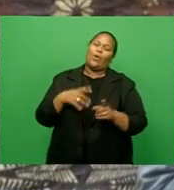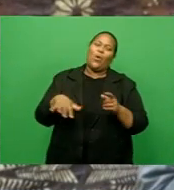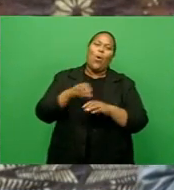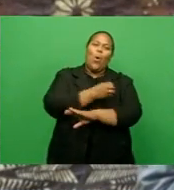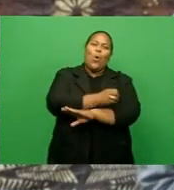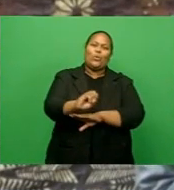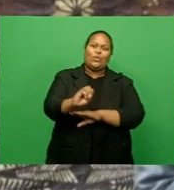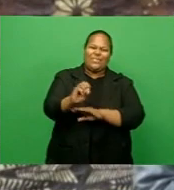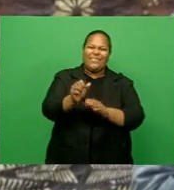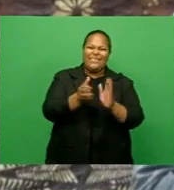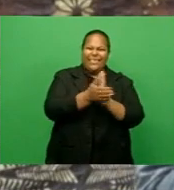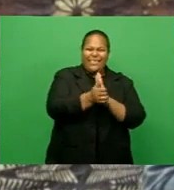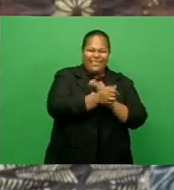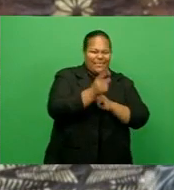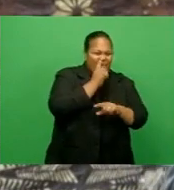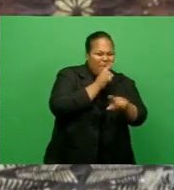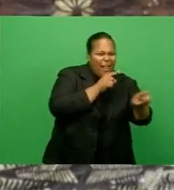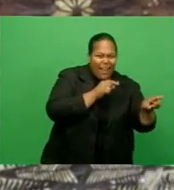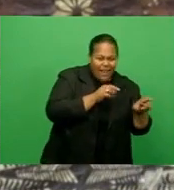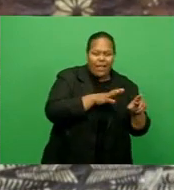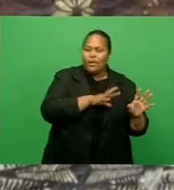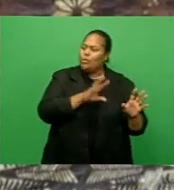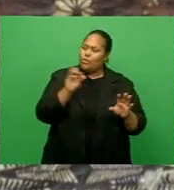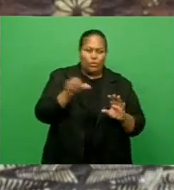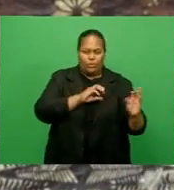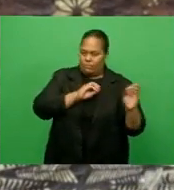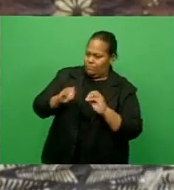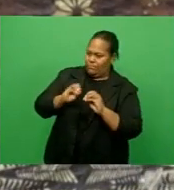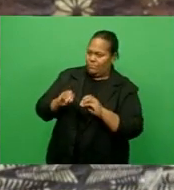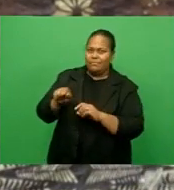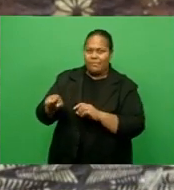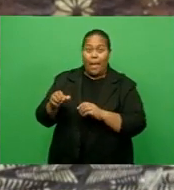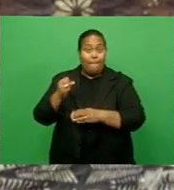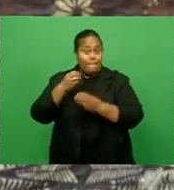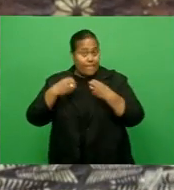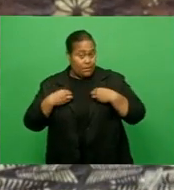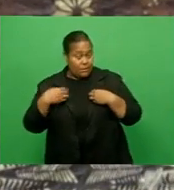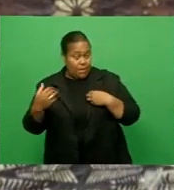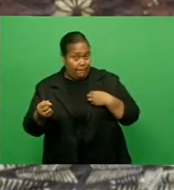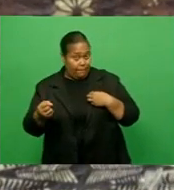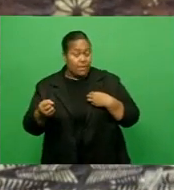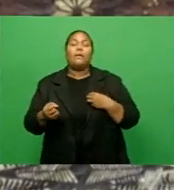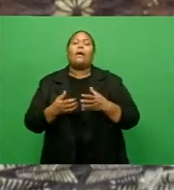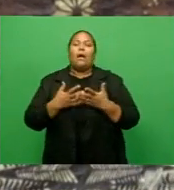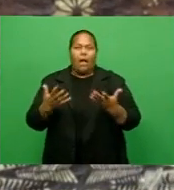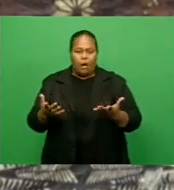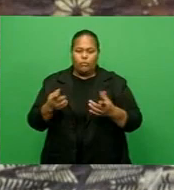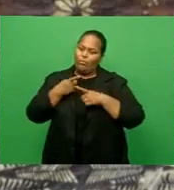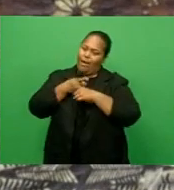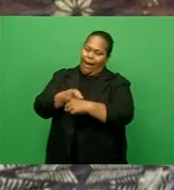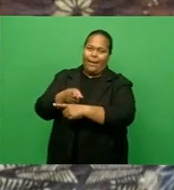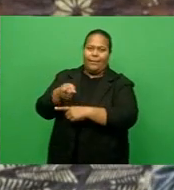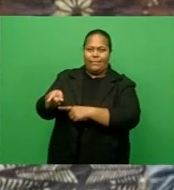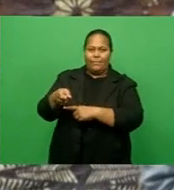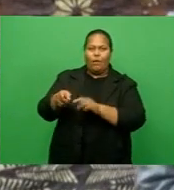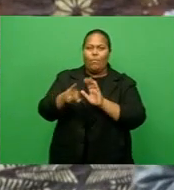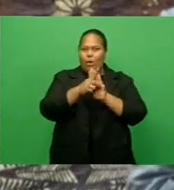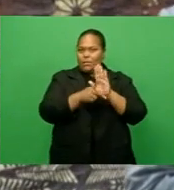experts. And that knowledge should guide the way they run their businesses, the food they eat, where and